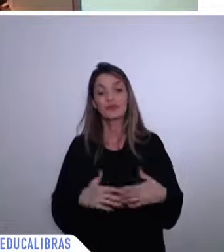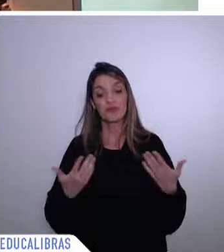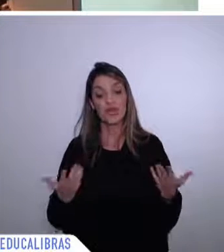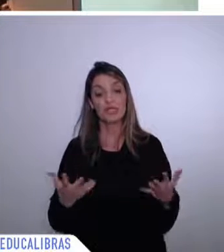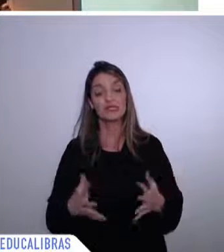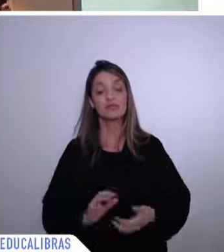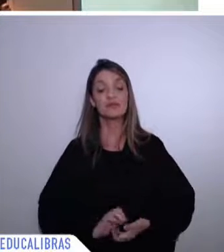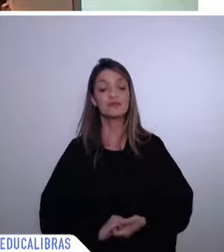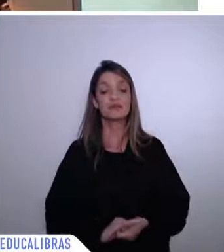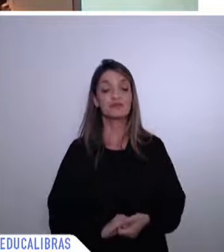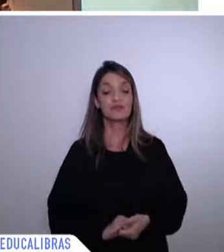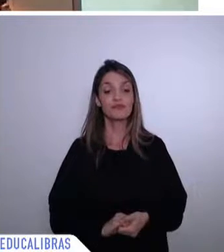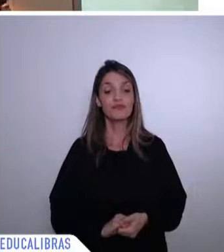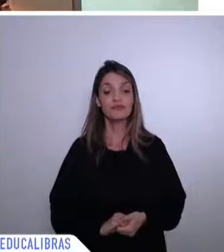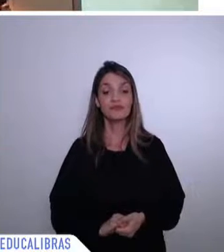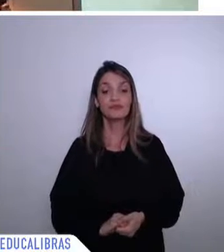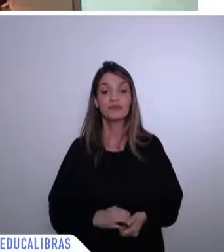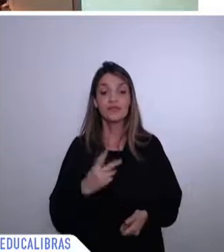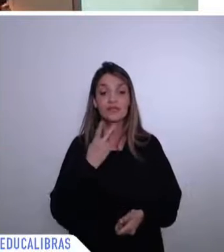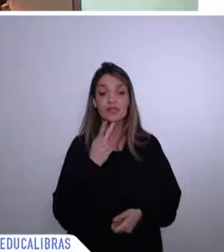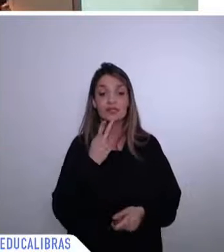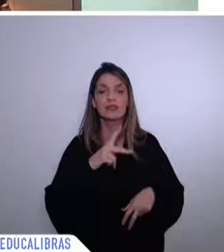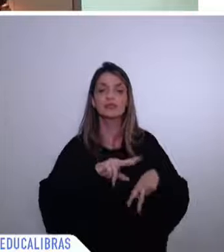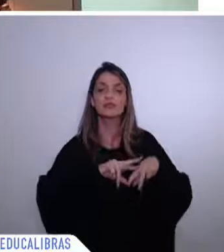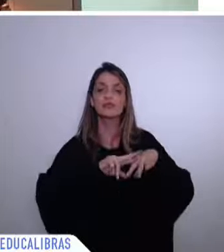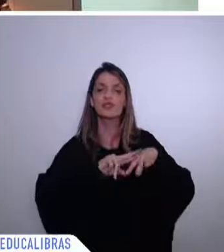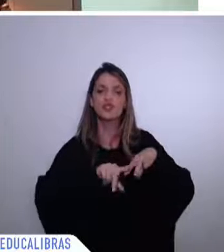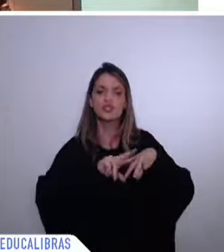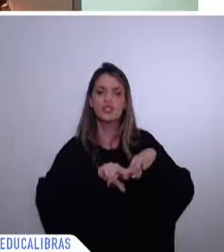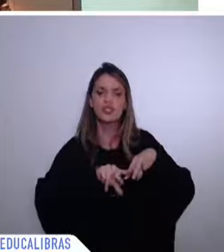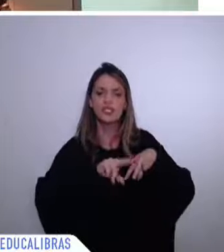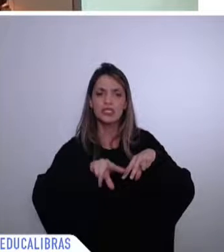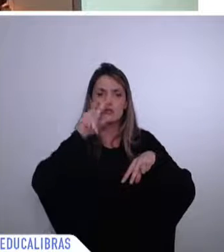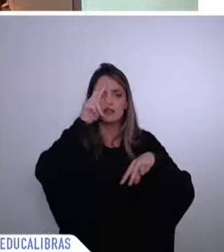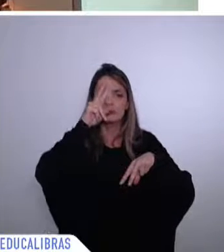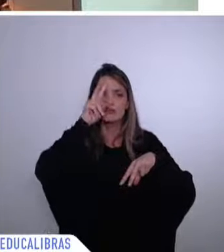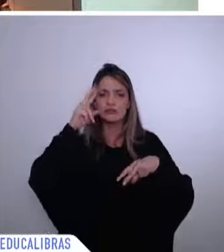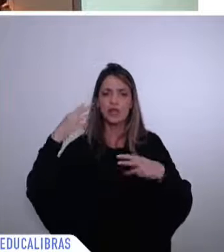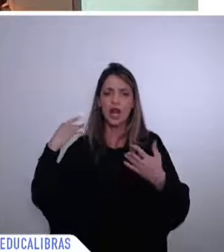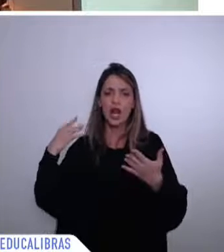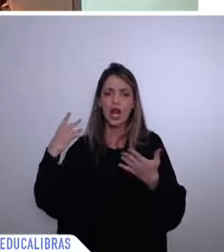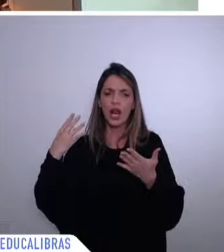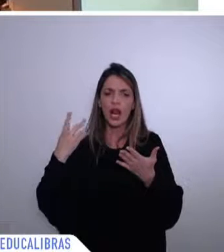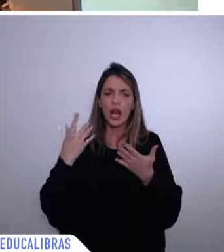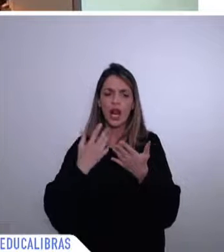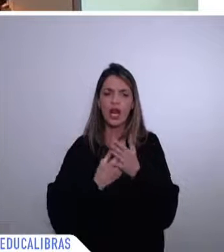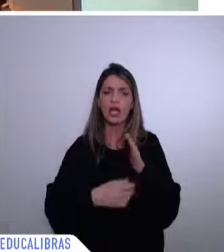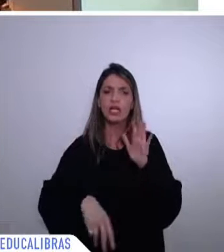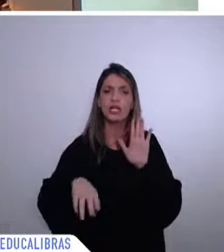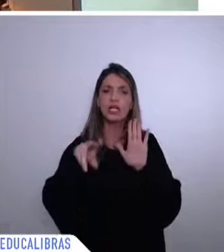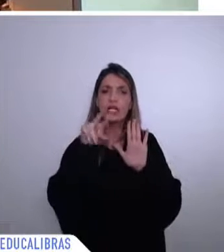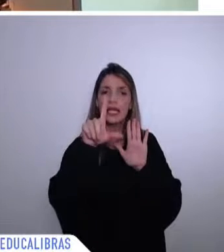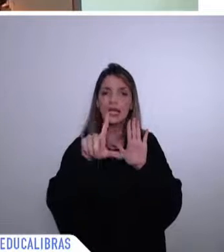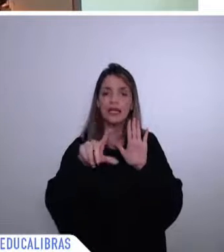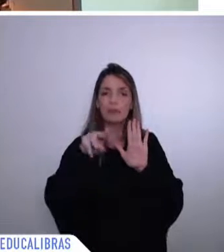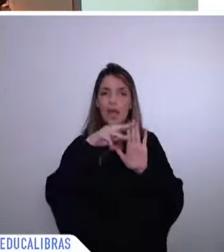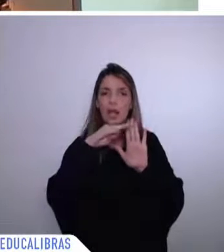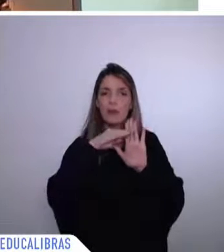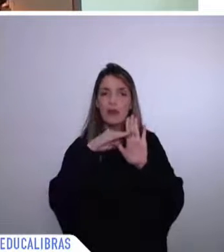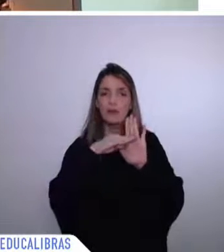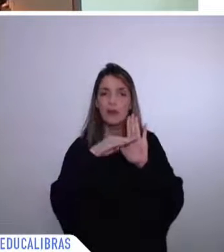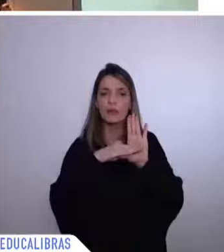and we are able to redress that reality. So, gender has basically